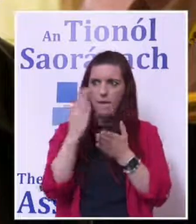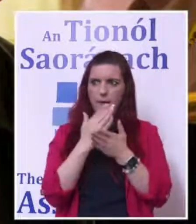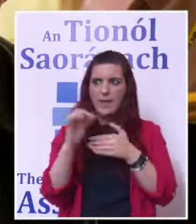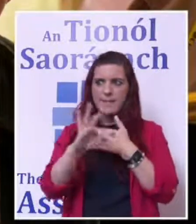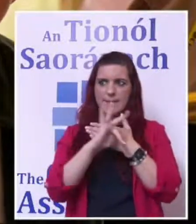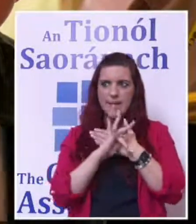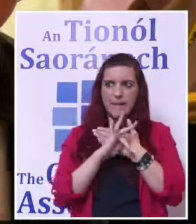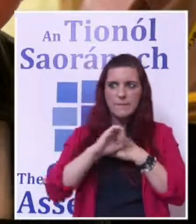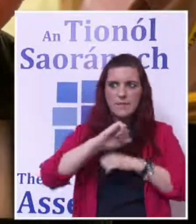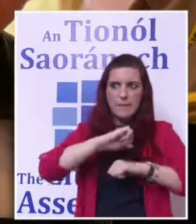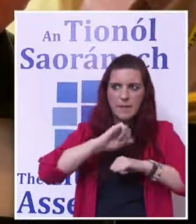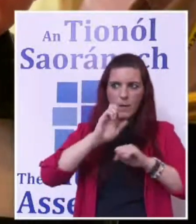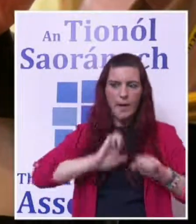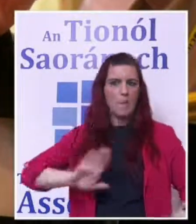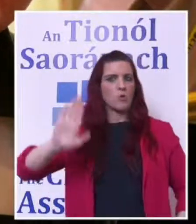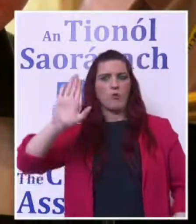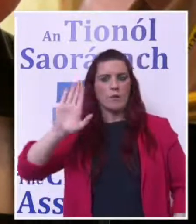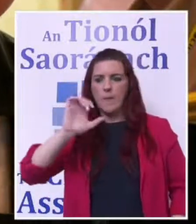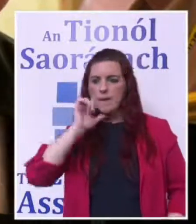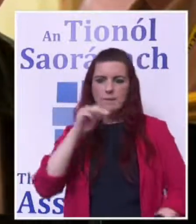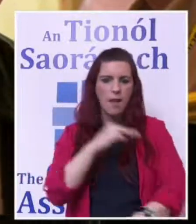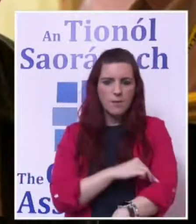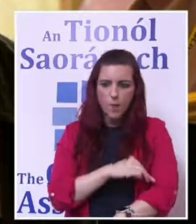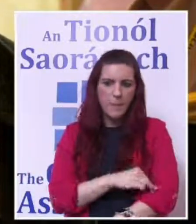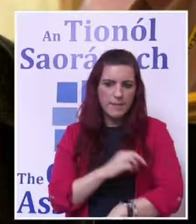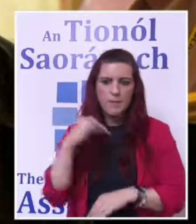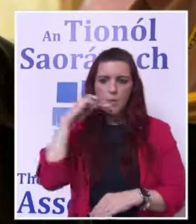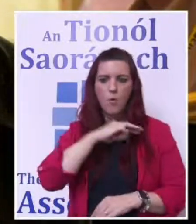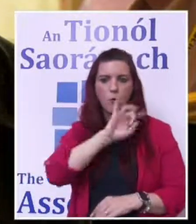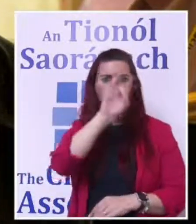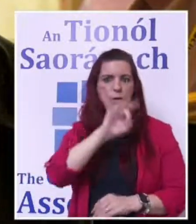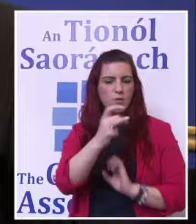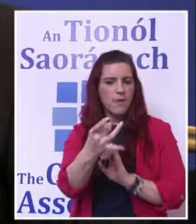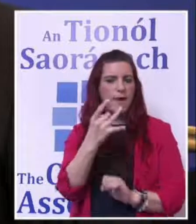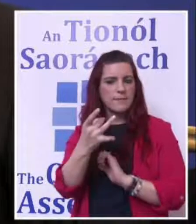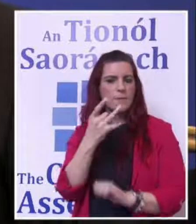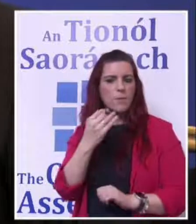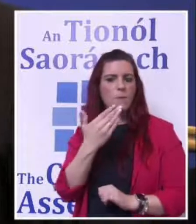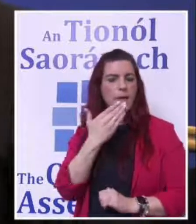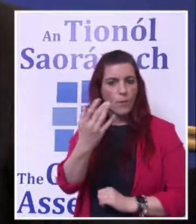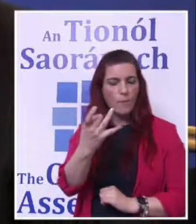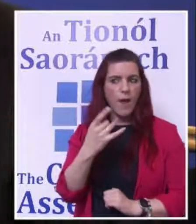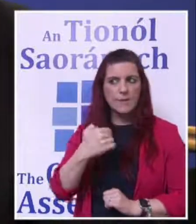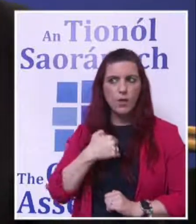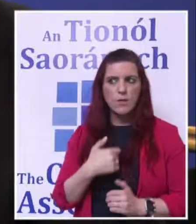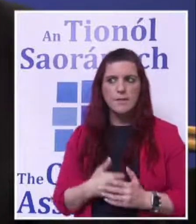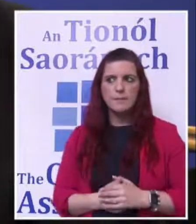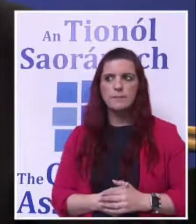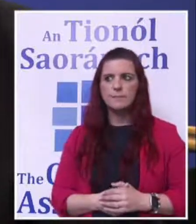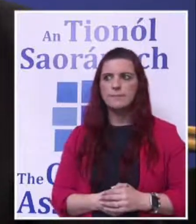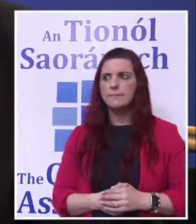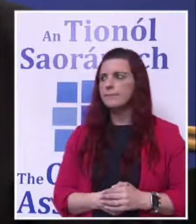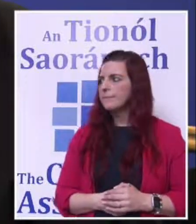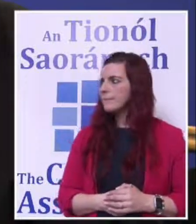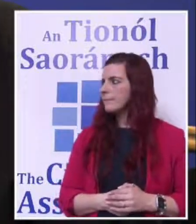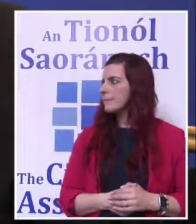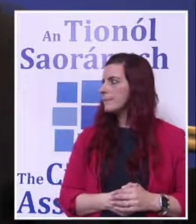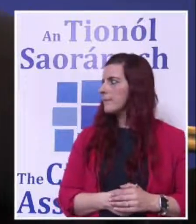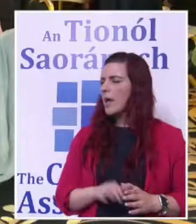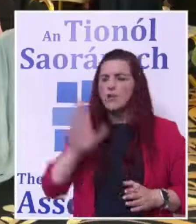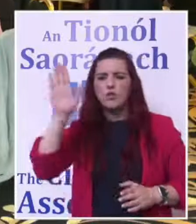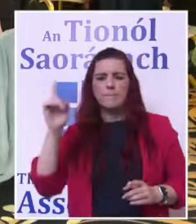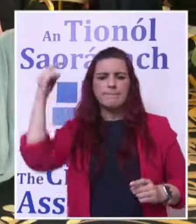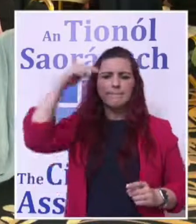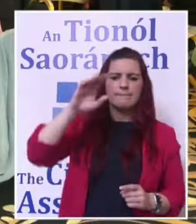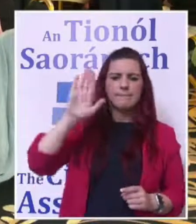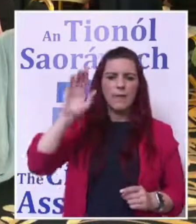put your hand up, and it's a really, really important question you asked, so thanks for asking it. On to John, Can I just please. Table 9. make a point there, Jim, as